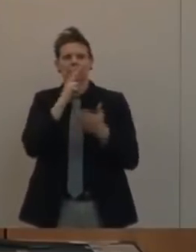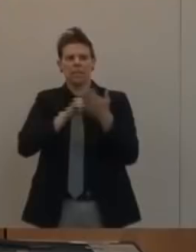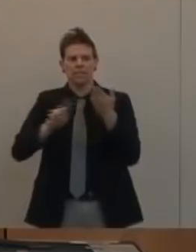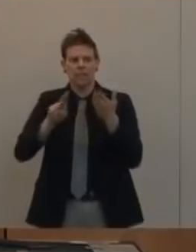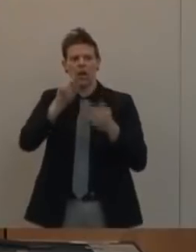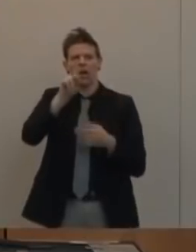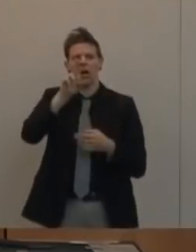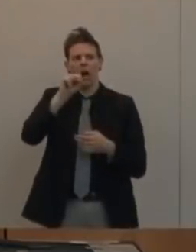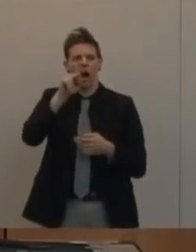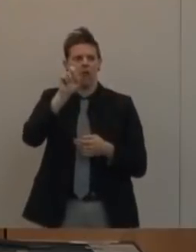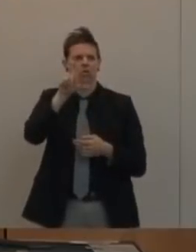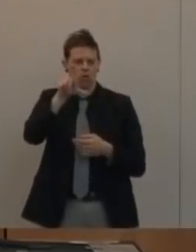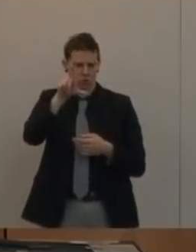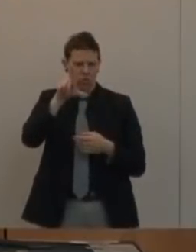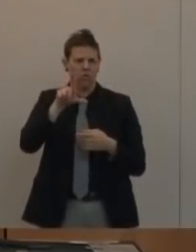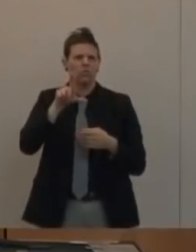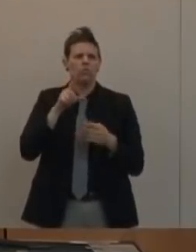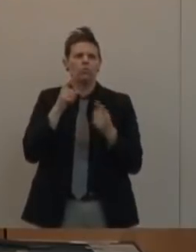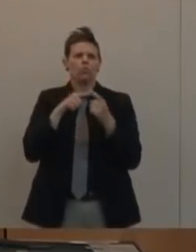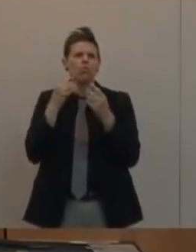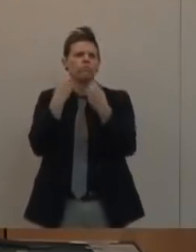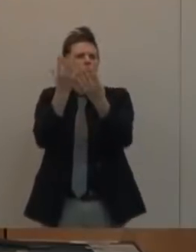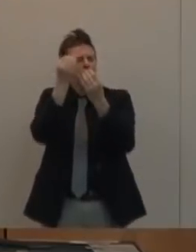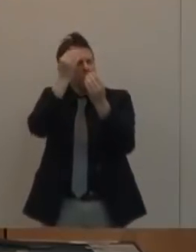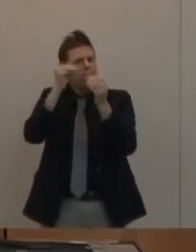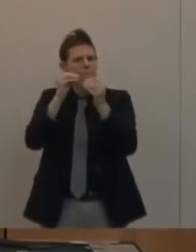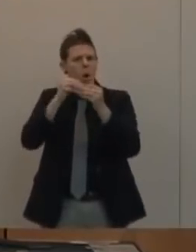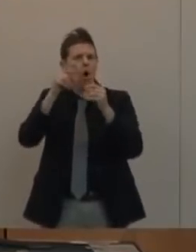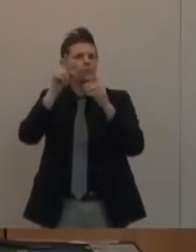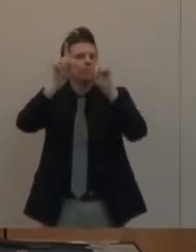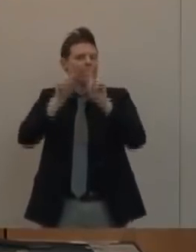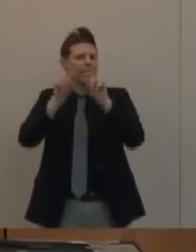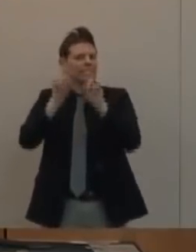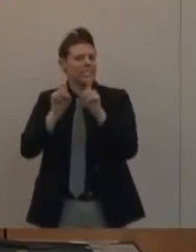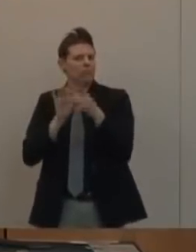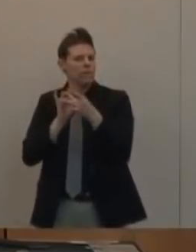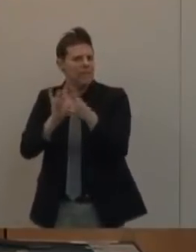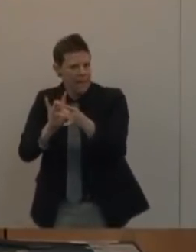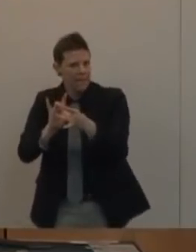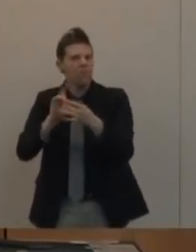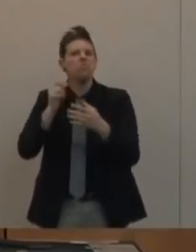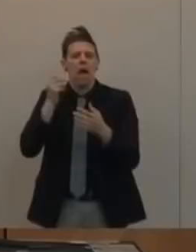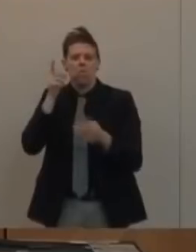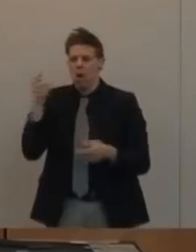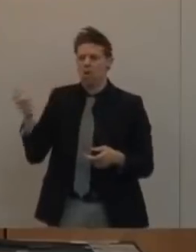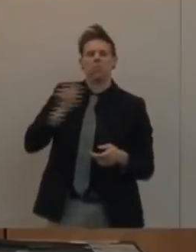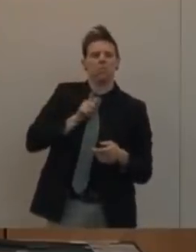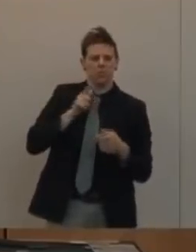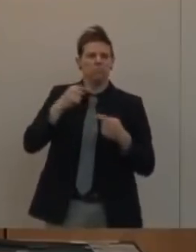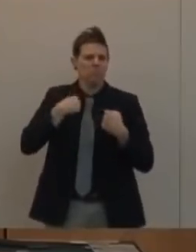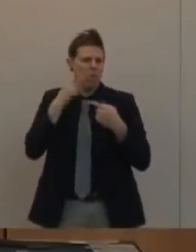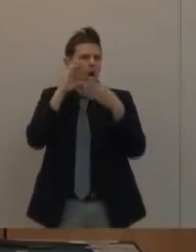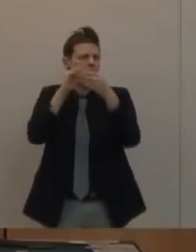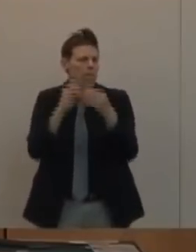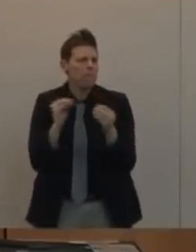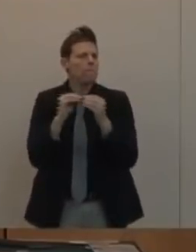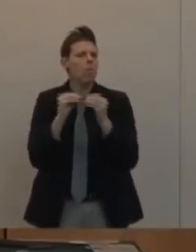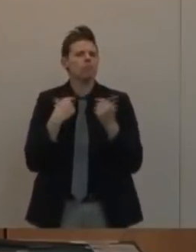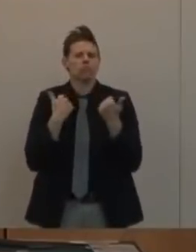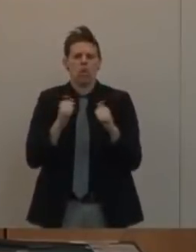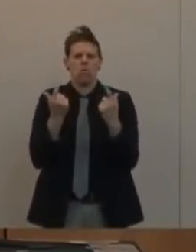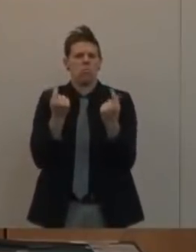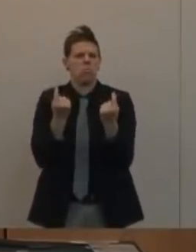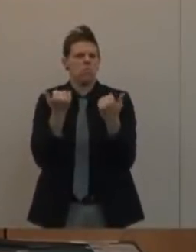Then it'll come back to me. I'm going to talk to you about what we've done and what we're continuing to try to get done for New Mexicans as